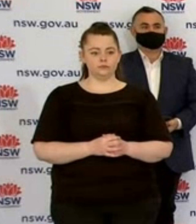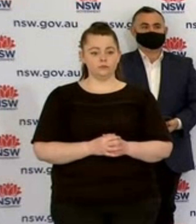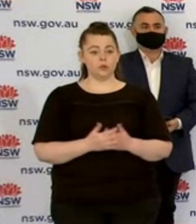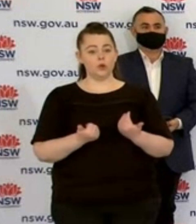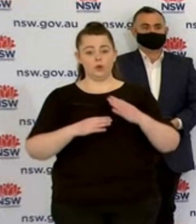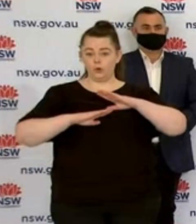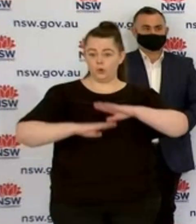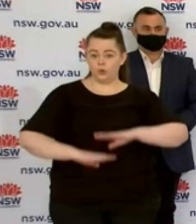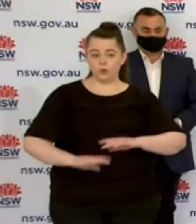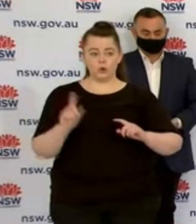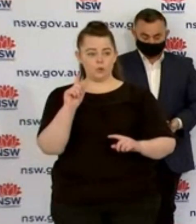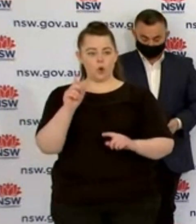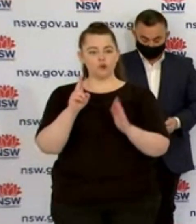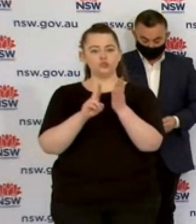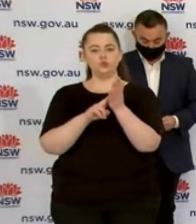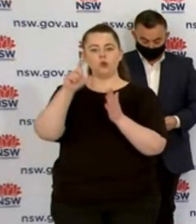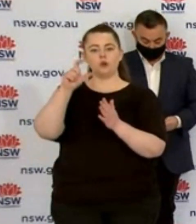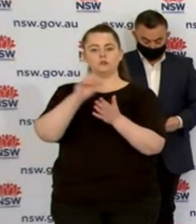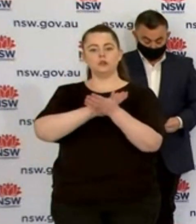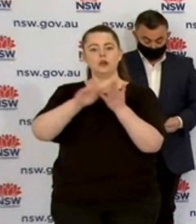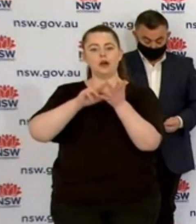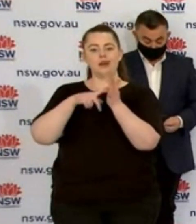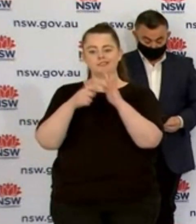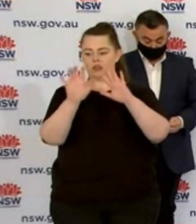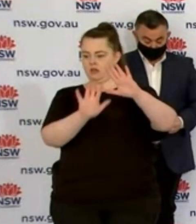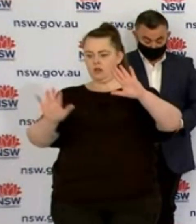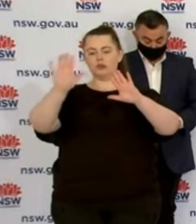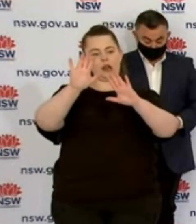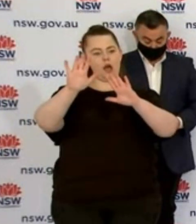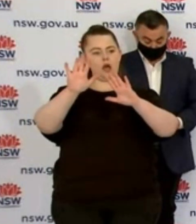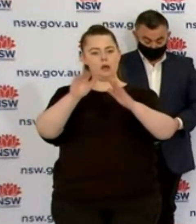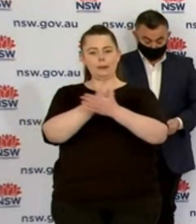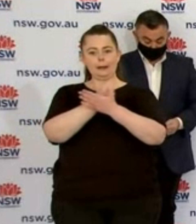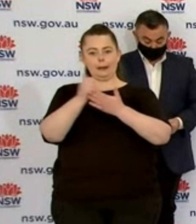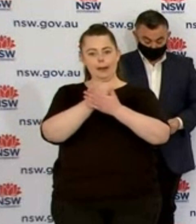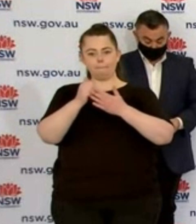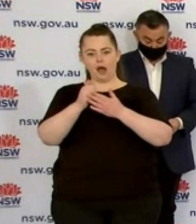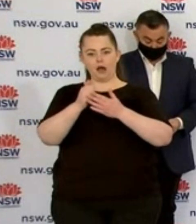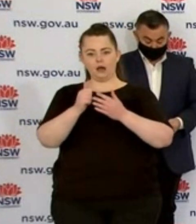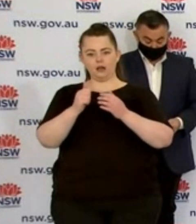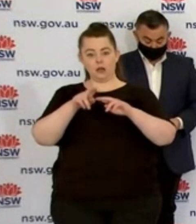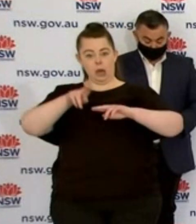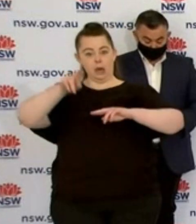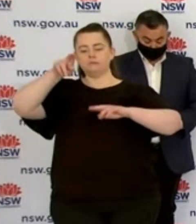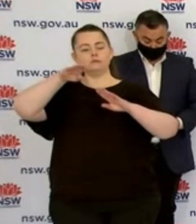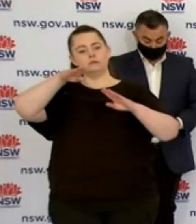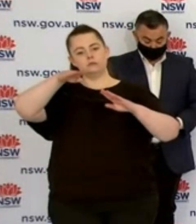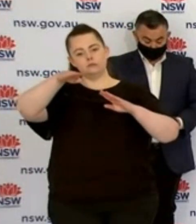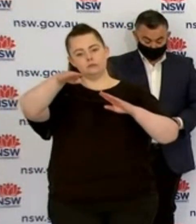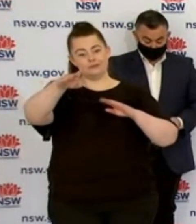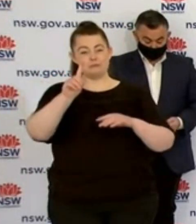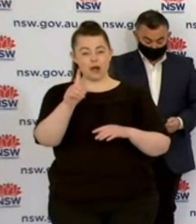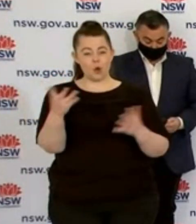in in the Newcastle area, but the public health unit still remains concerned, particularly around the Maitland